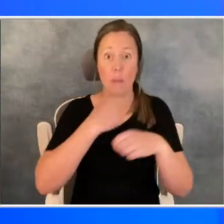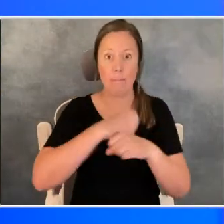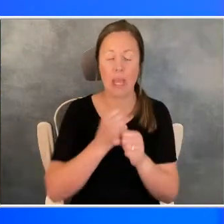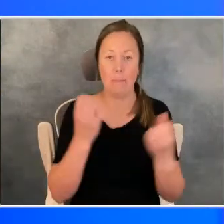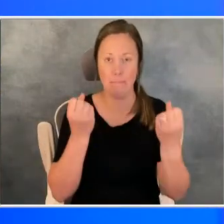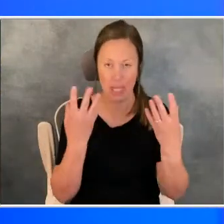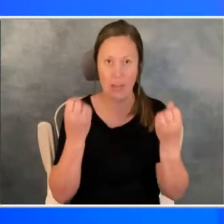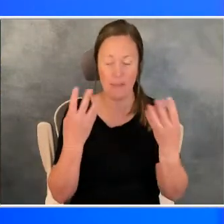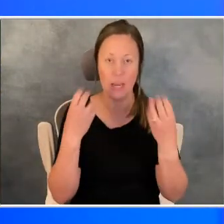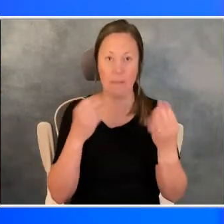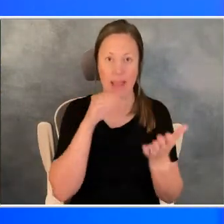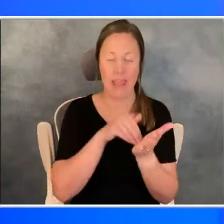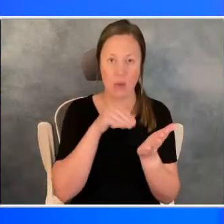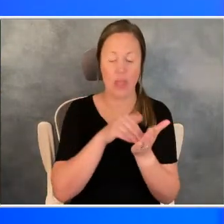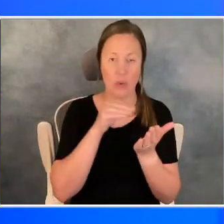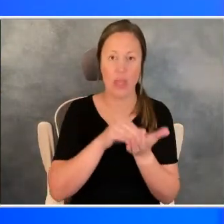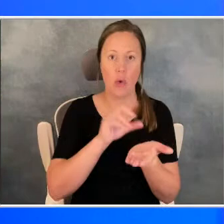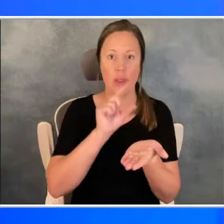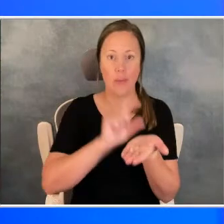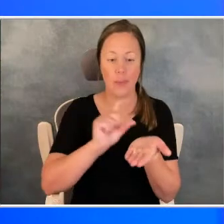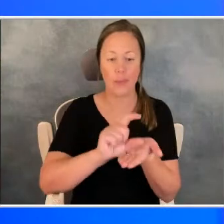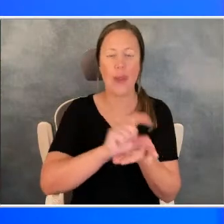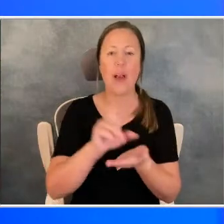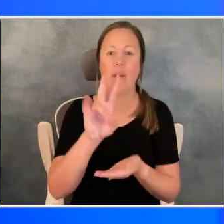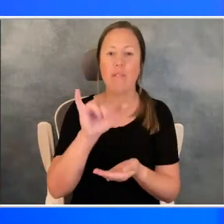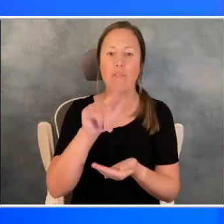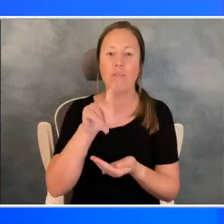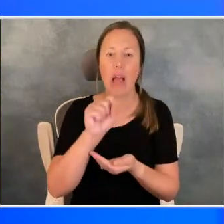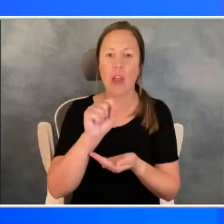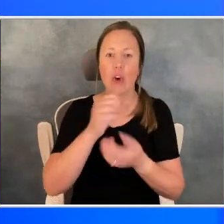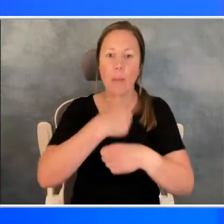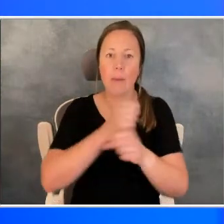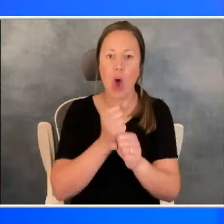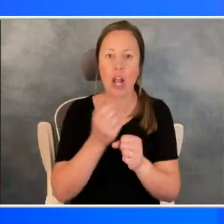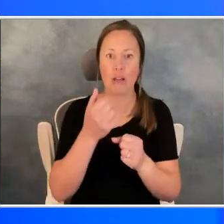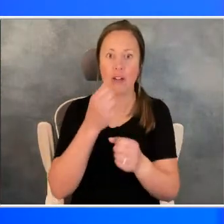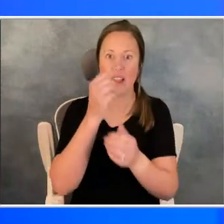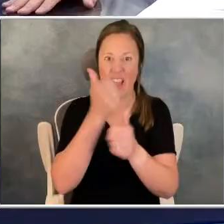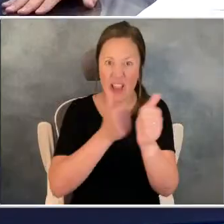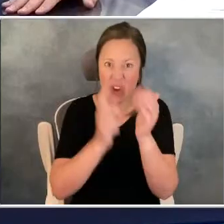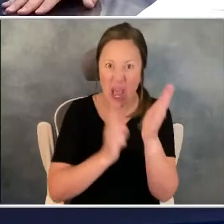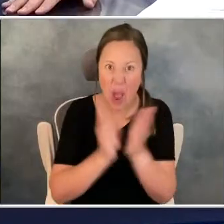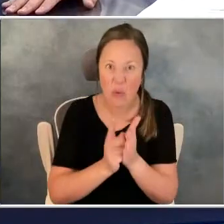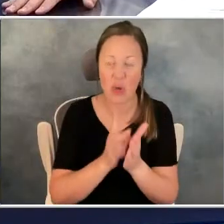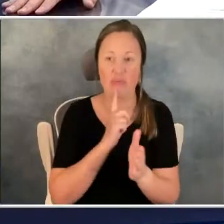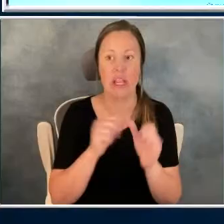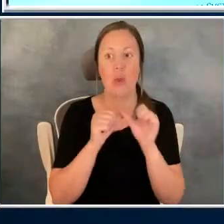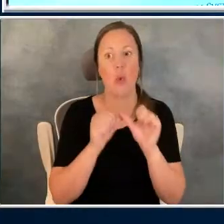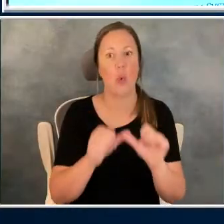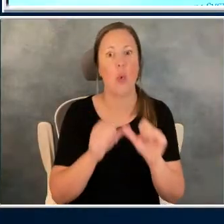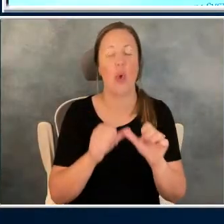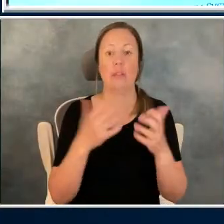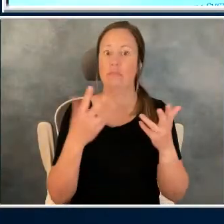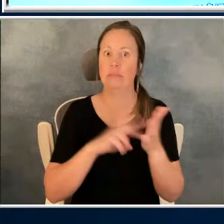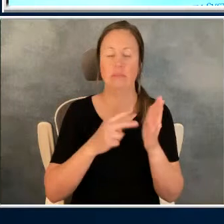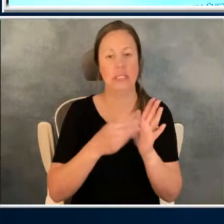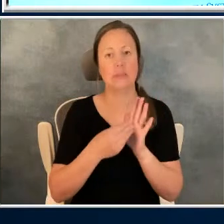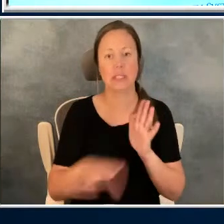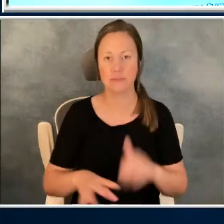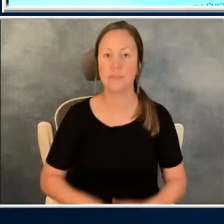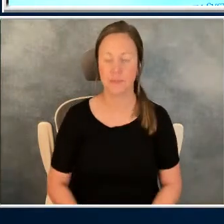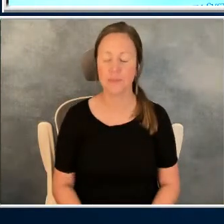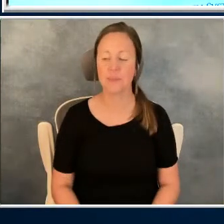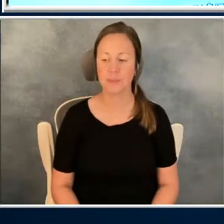of vials of product per hour, it's just very expensive to maintain that. Have a great question that came in from one